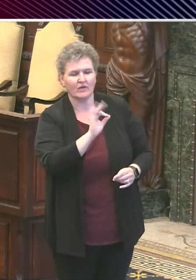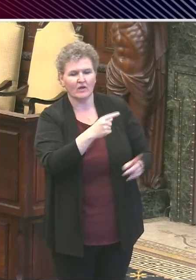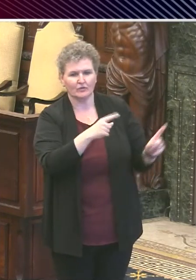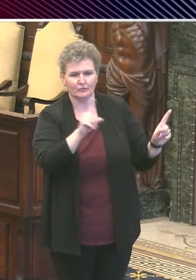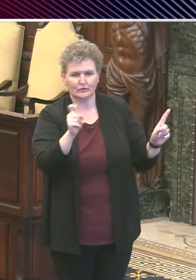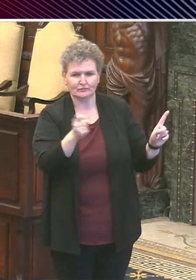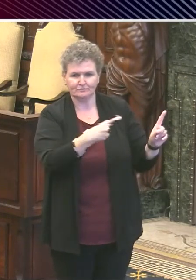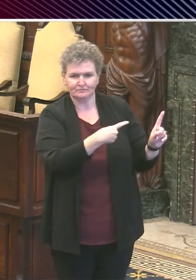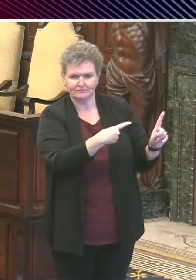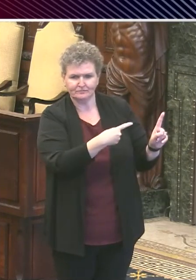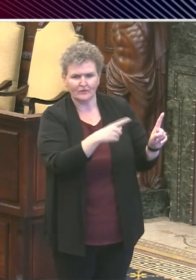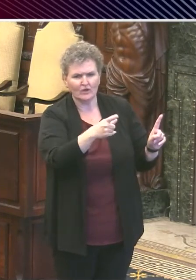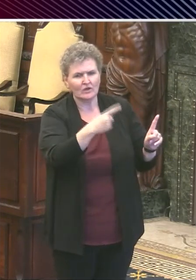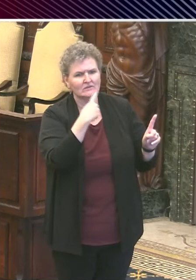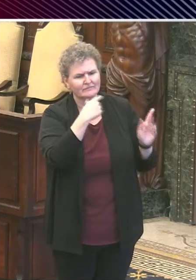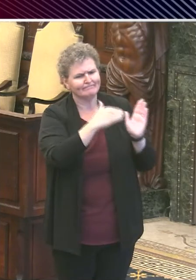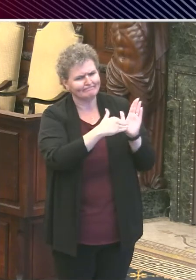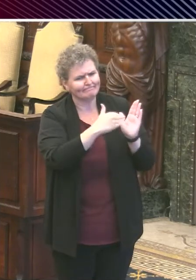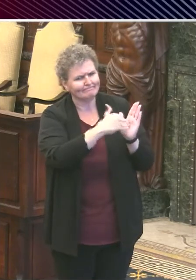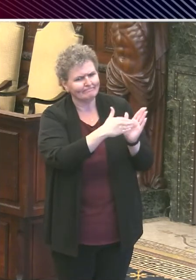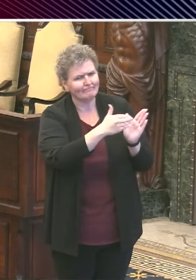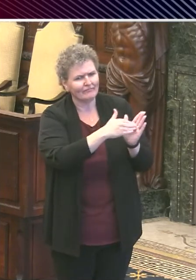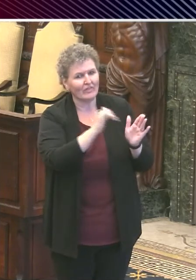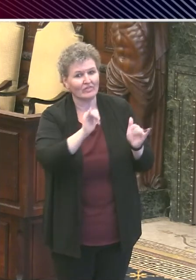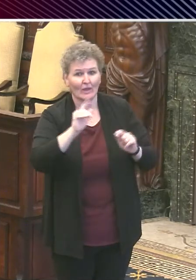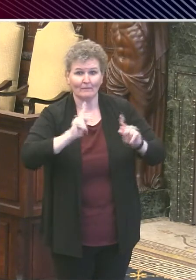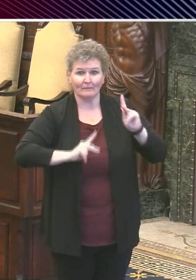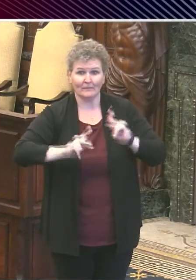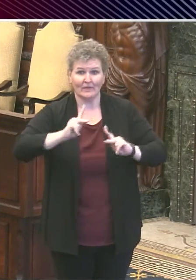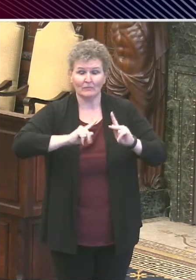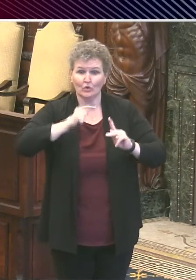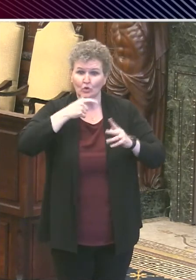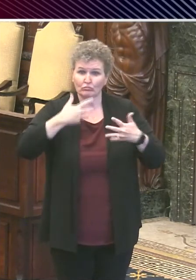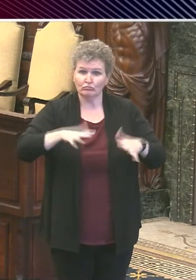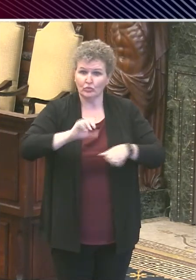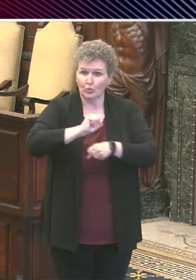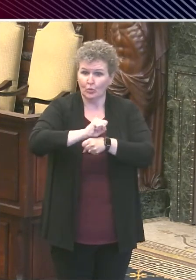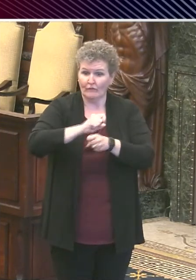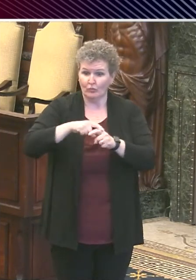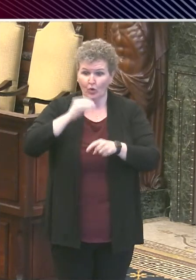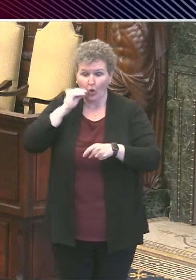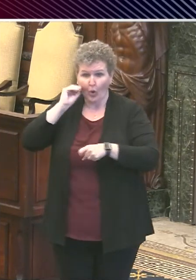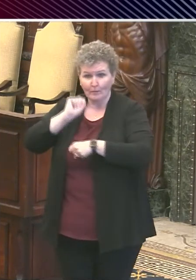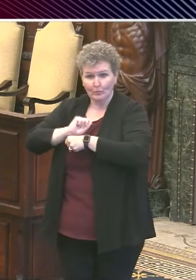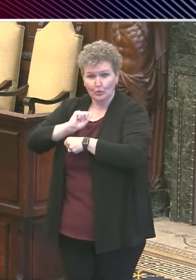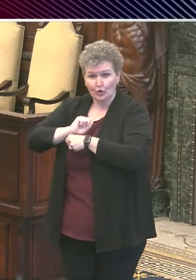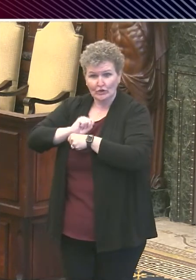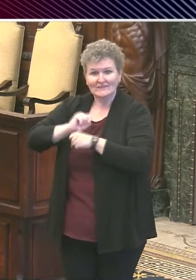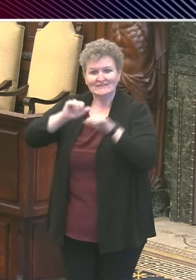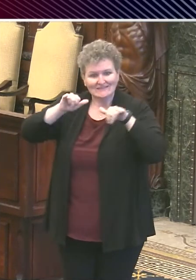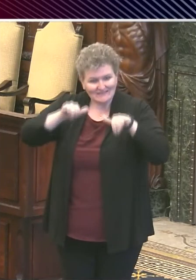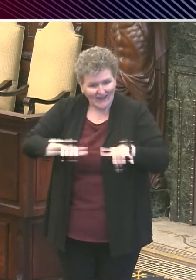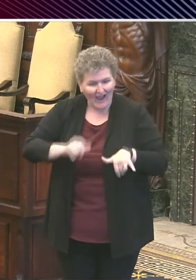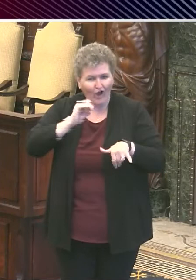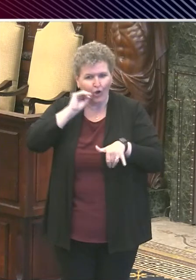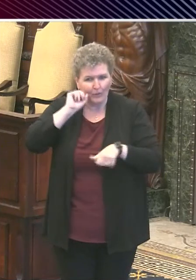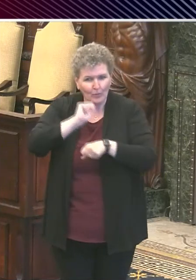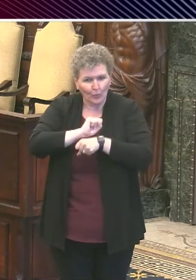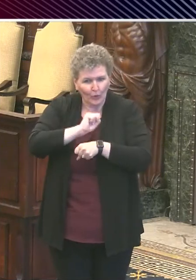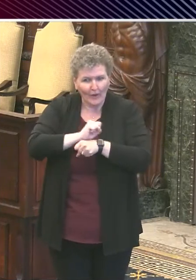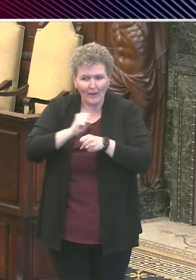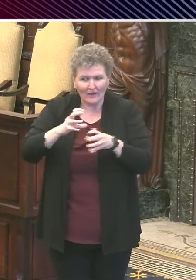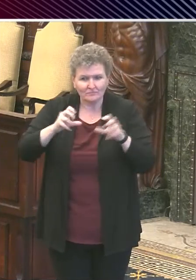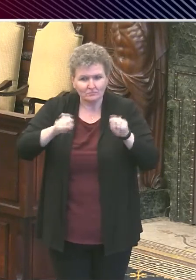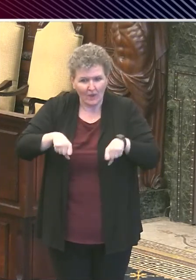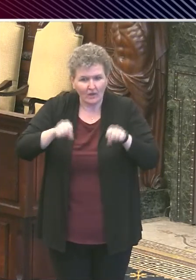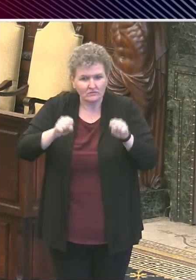You've said repeatedly, you repeated it today, that people who are working remotely, like office workers, should continue to work remotely if possible. I'm sorry, I have music in the